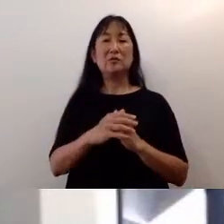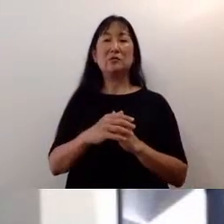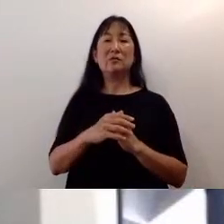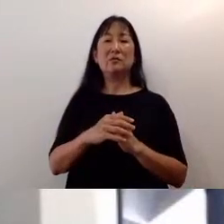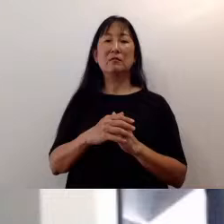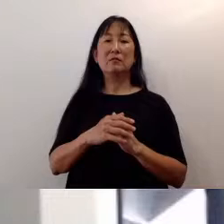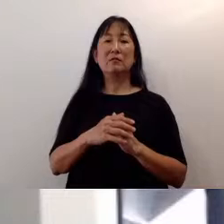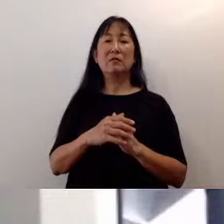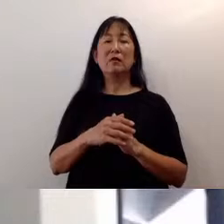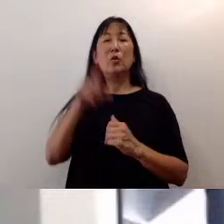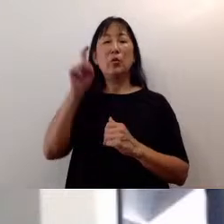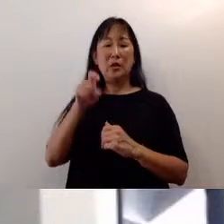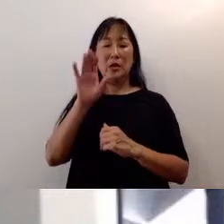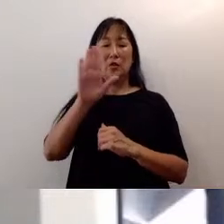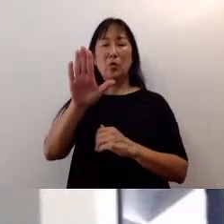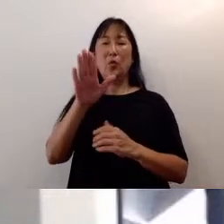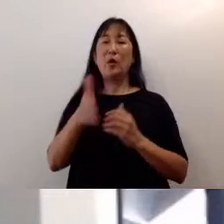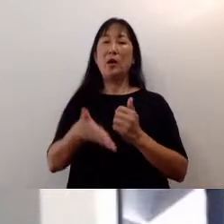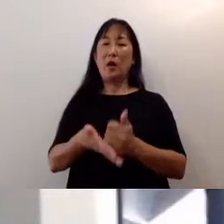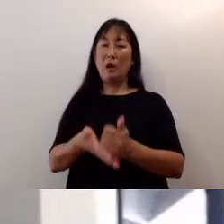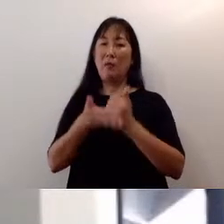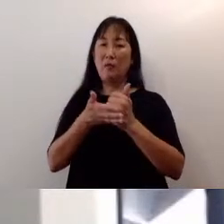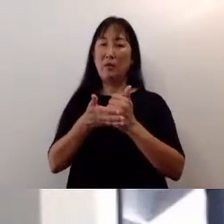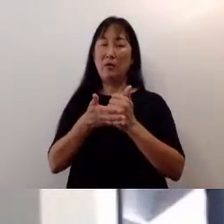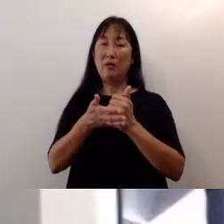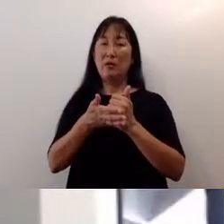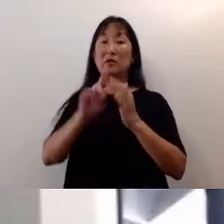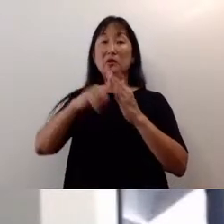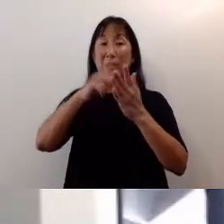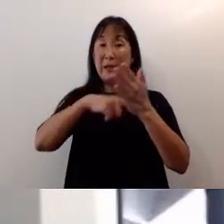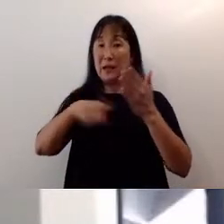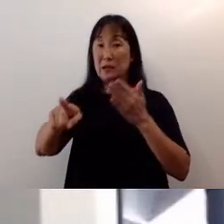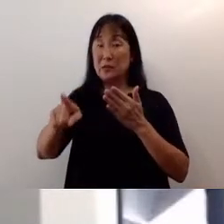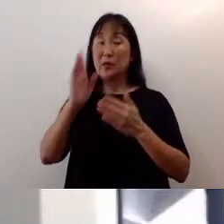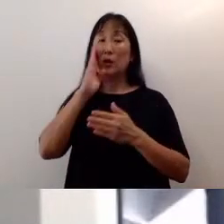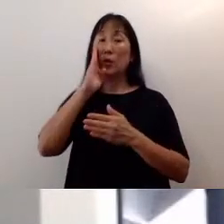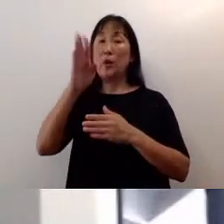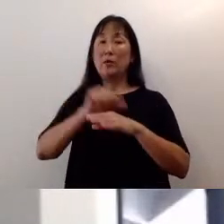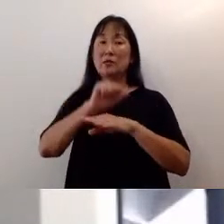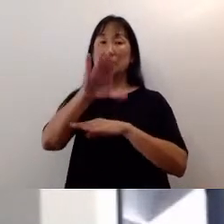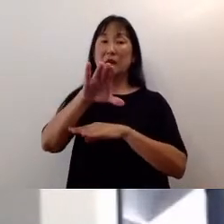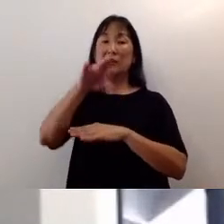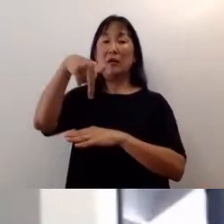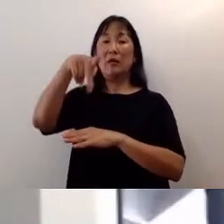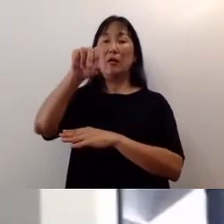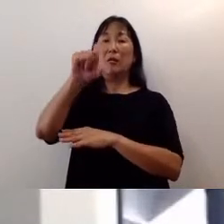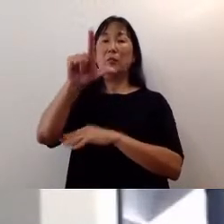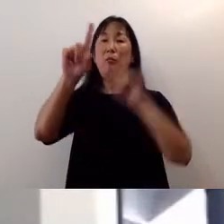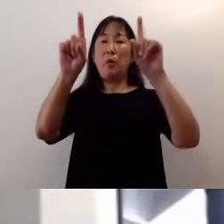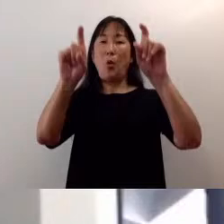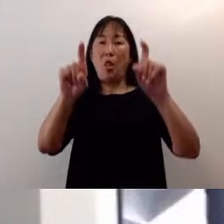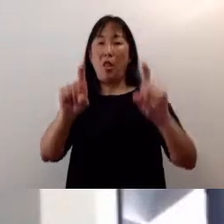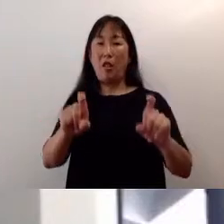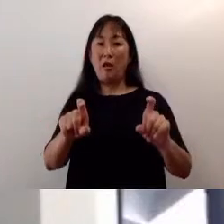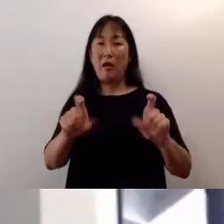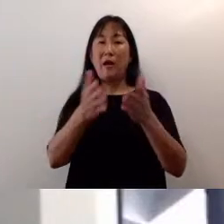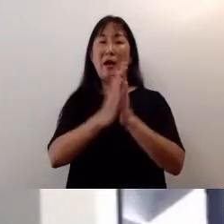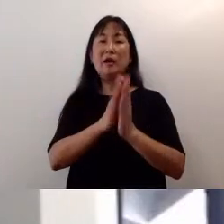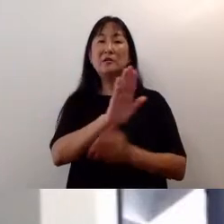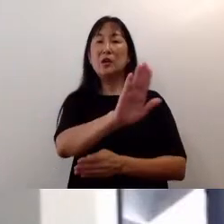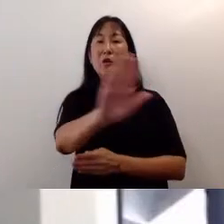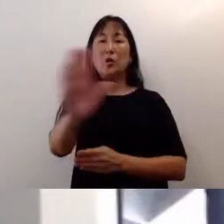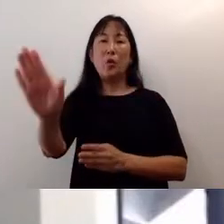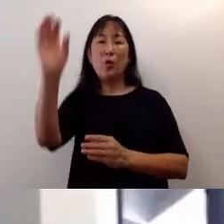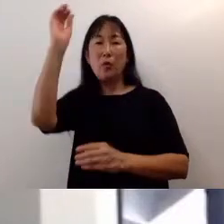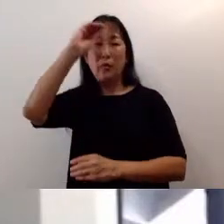this, we need your help. Starting next week, we will be sending out a poll to our members, asking your opinions and